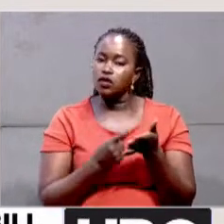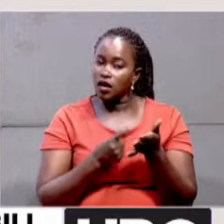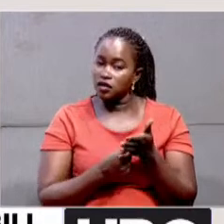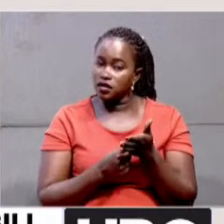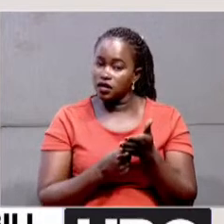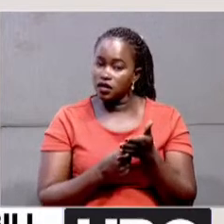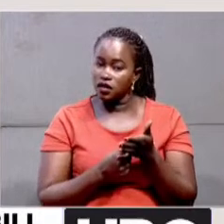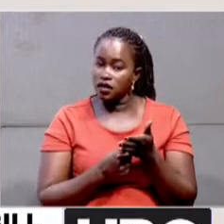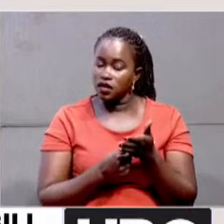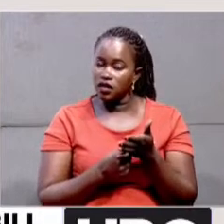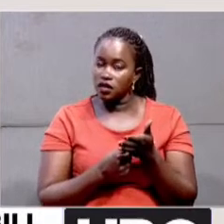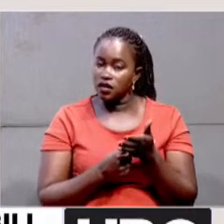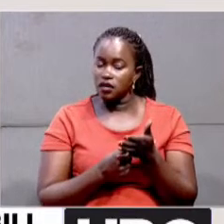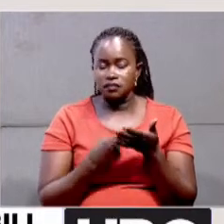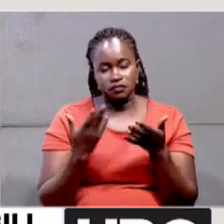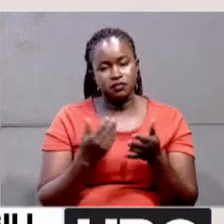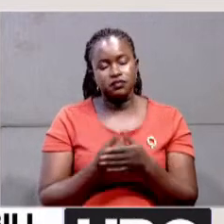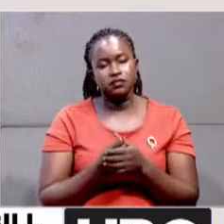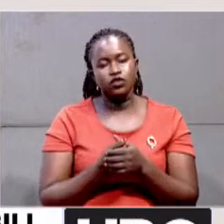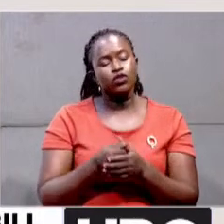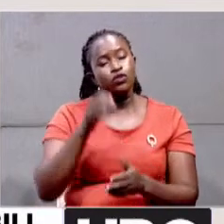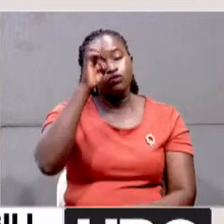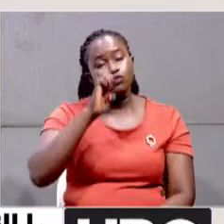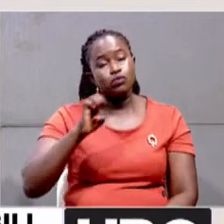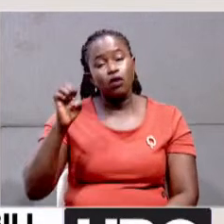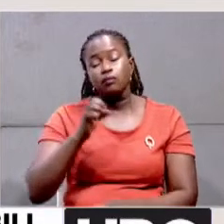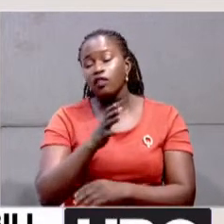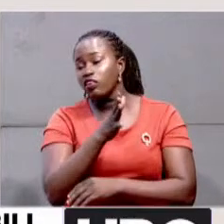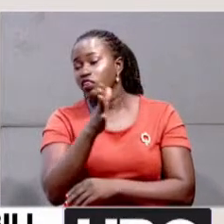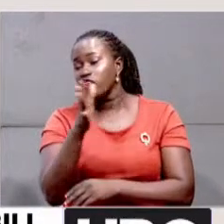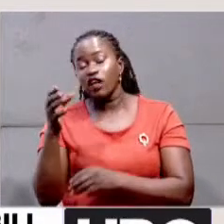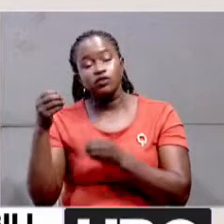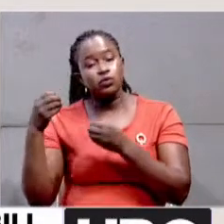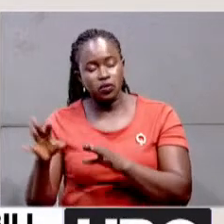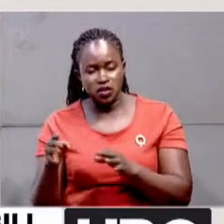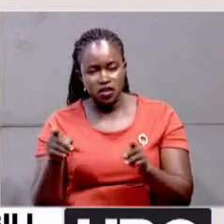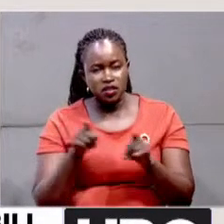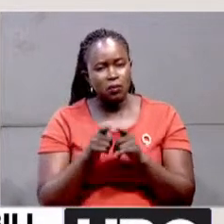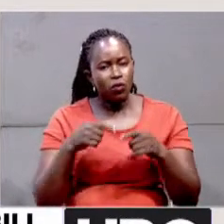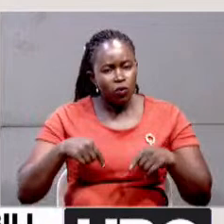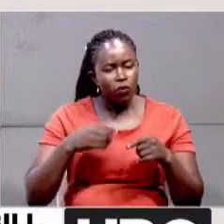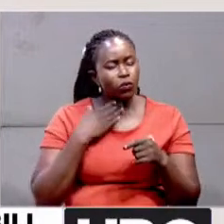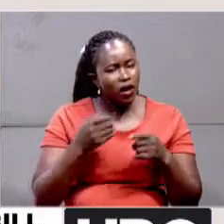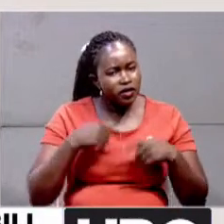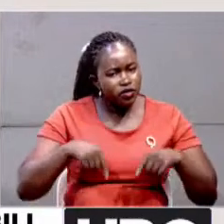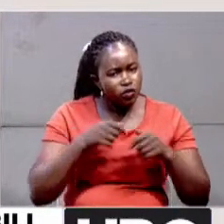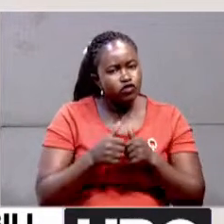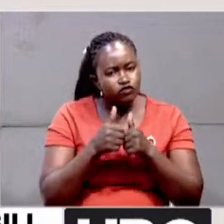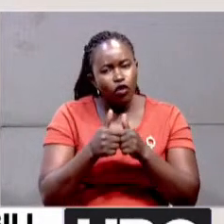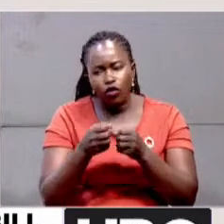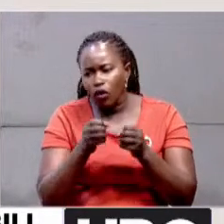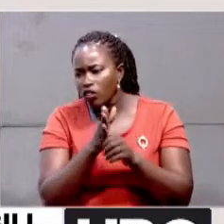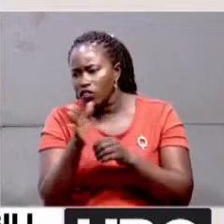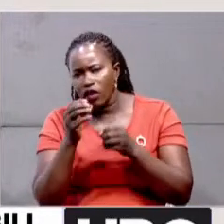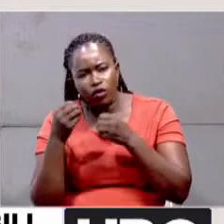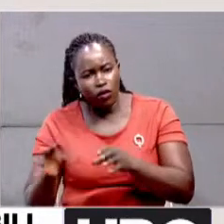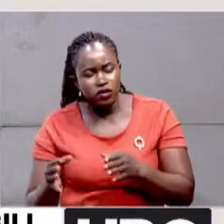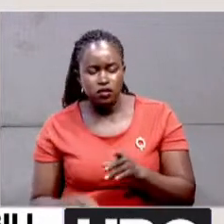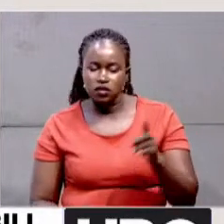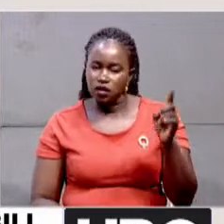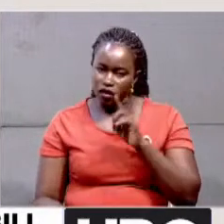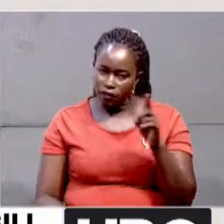Europe is lost. So they also want us to be lost. But in order to fight, we must